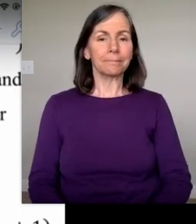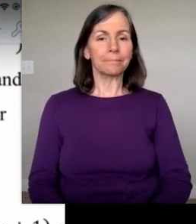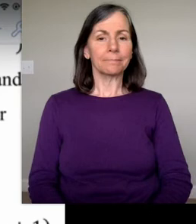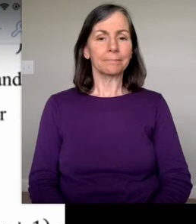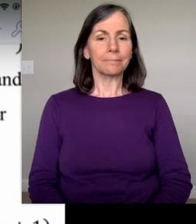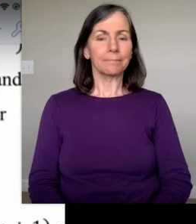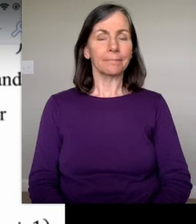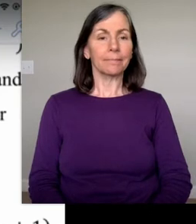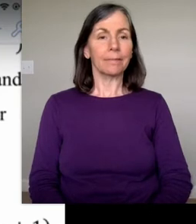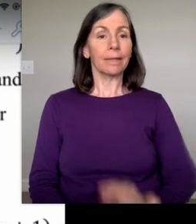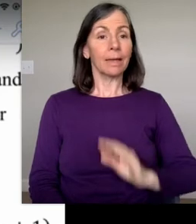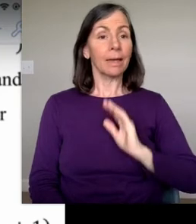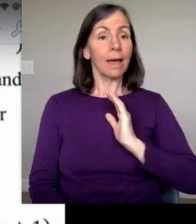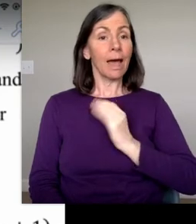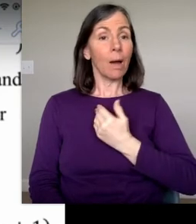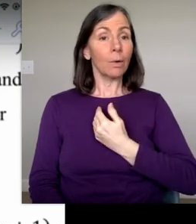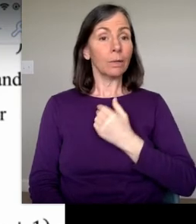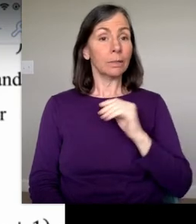So our zeros